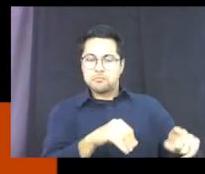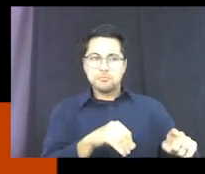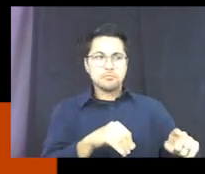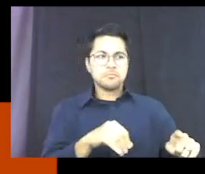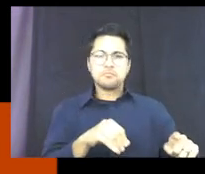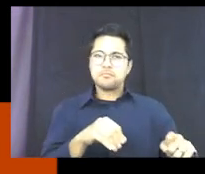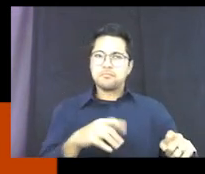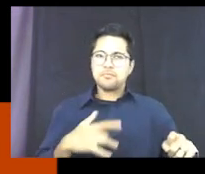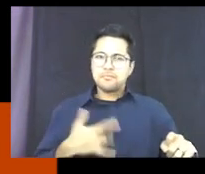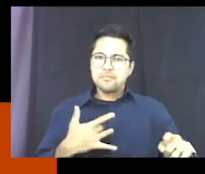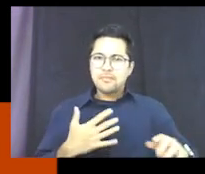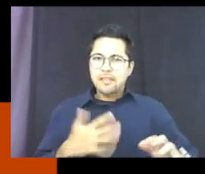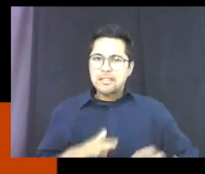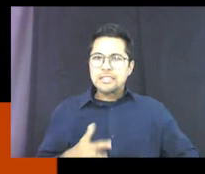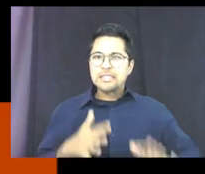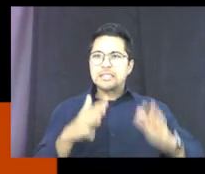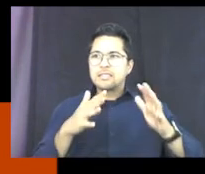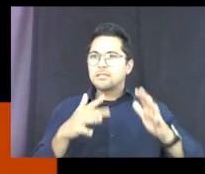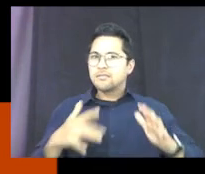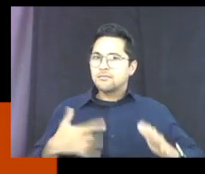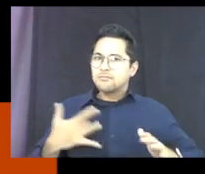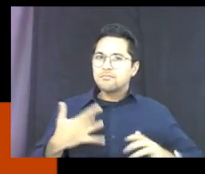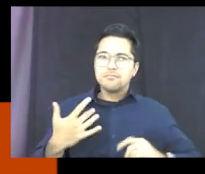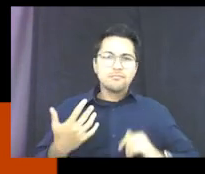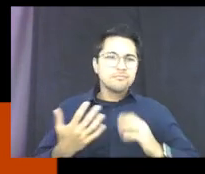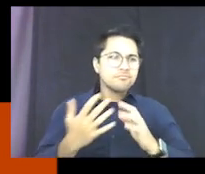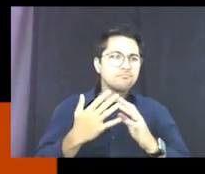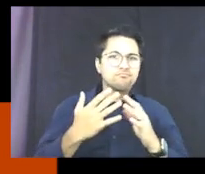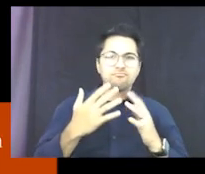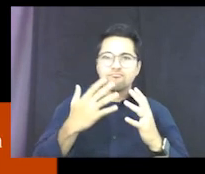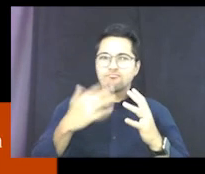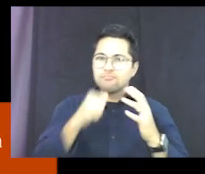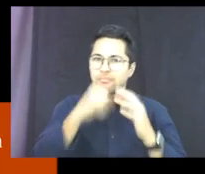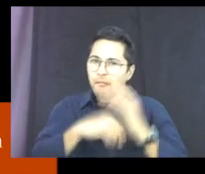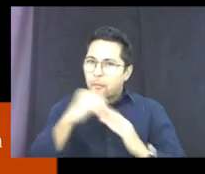increasing your feelings of anxiety and discomfort?